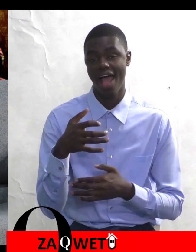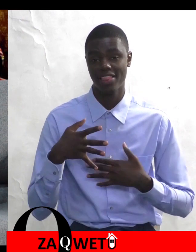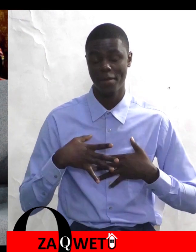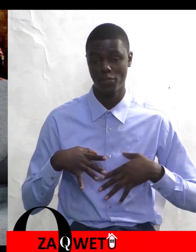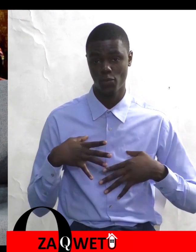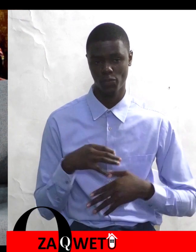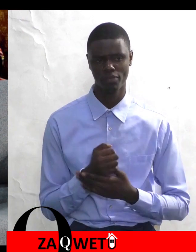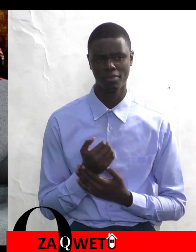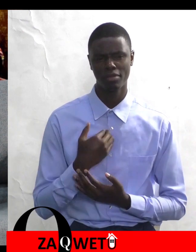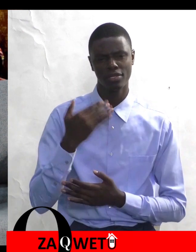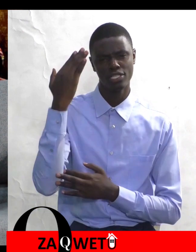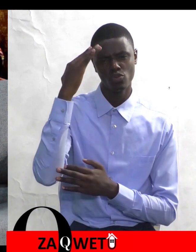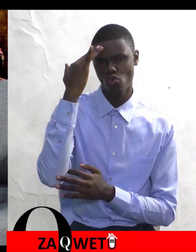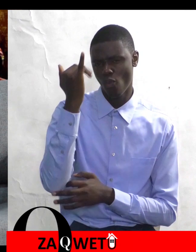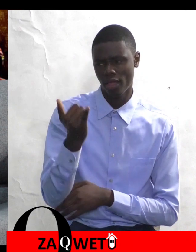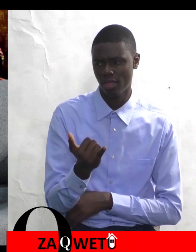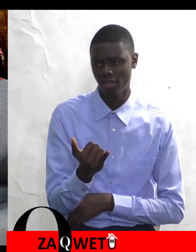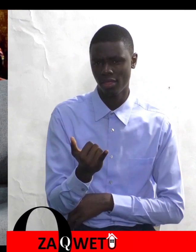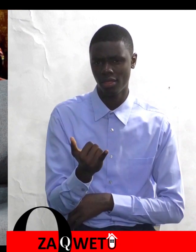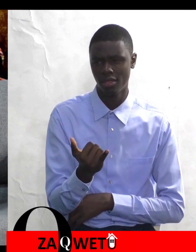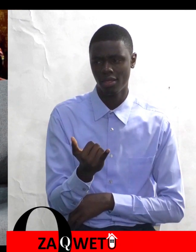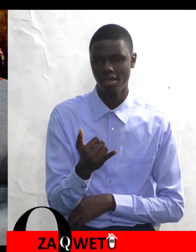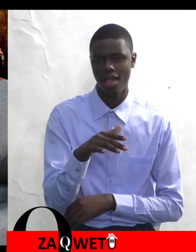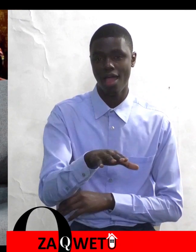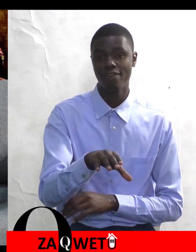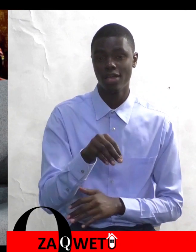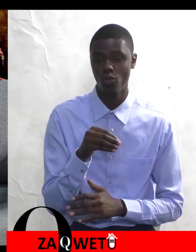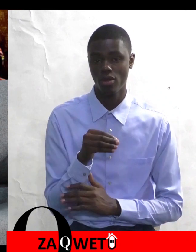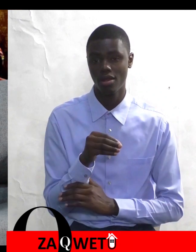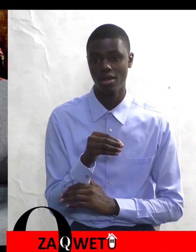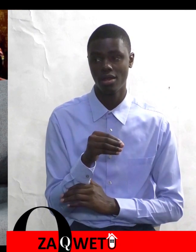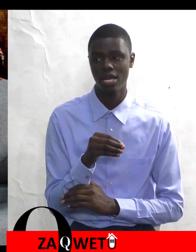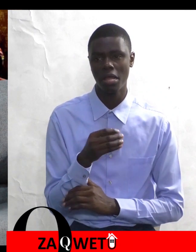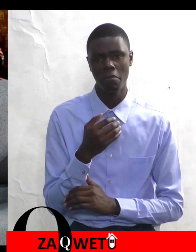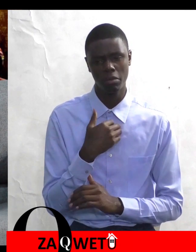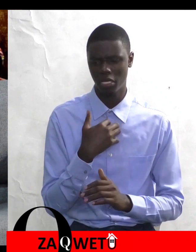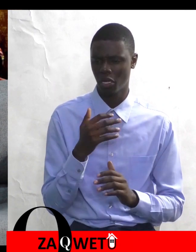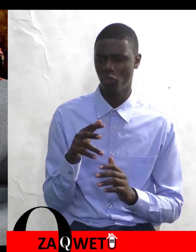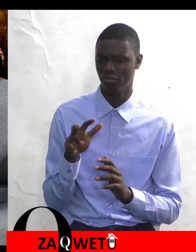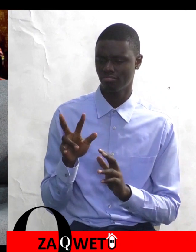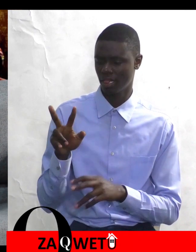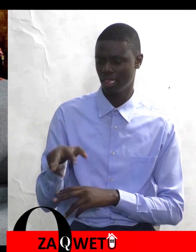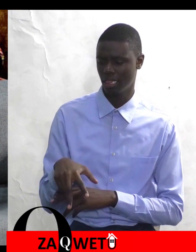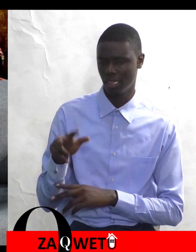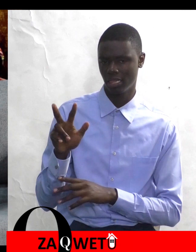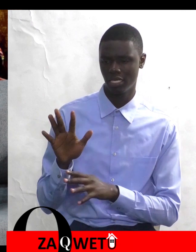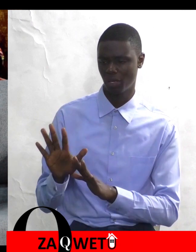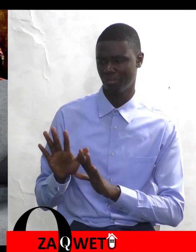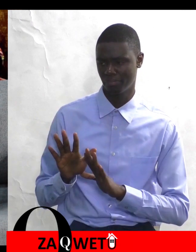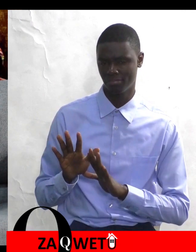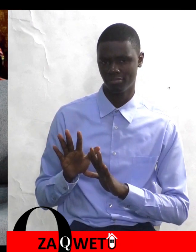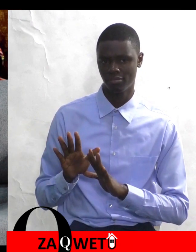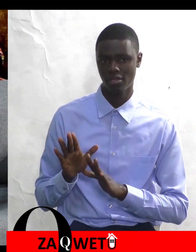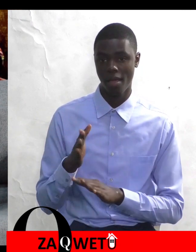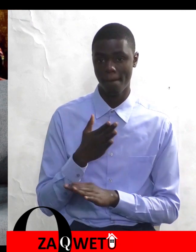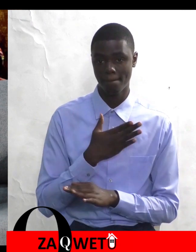I'm shorter than other people. Mm-hmm. So I didn't know why. Mm-hmm. I just found that ninatengwa